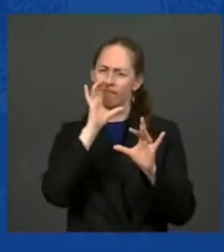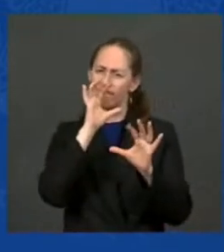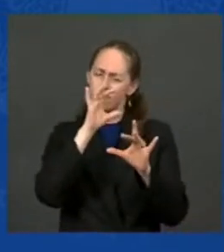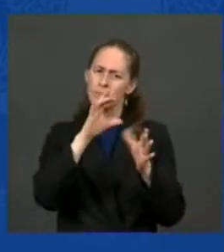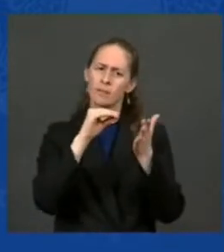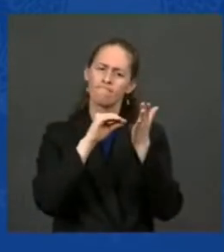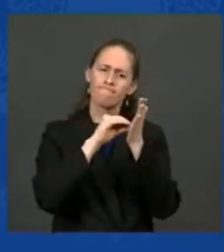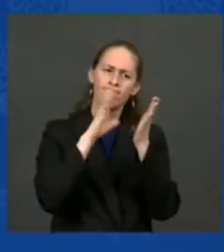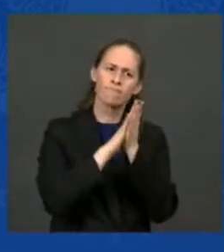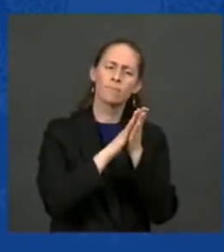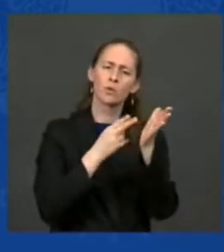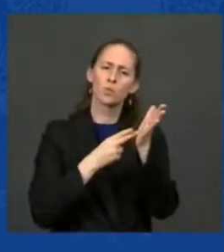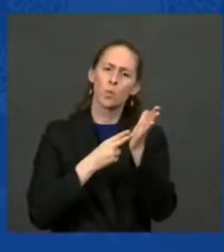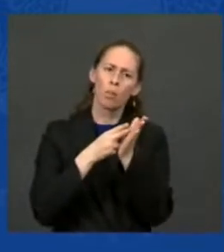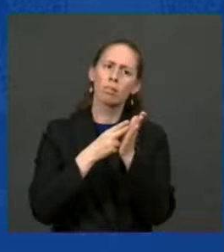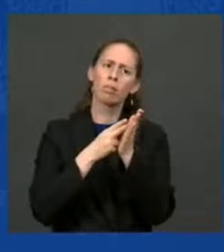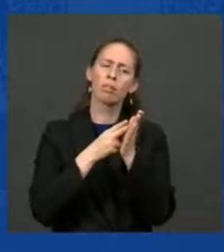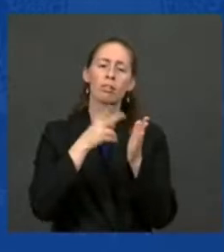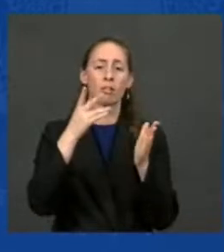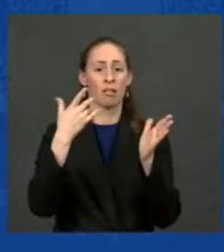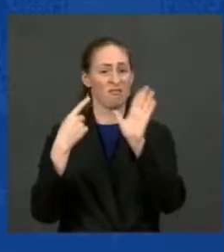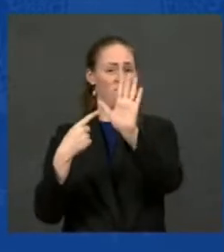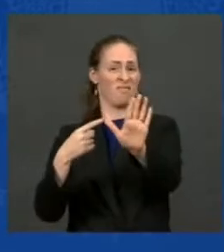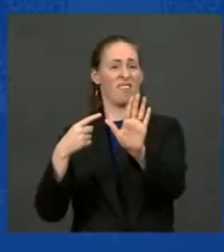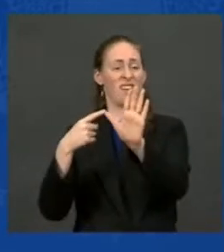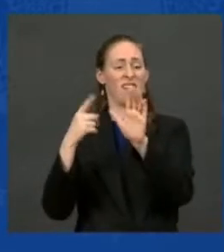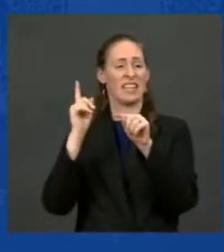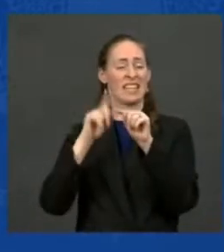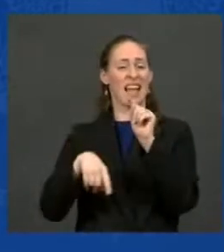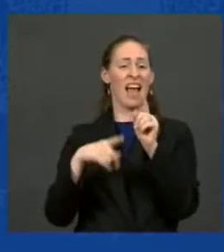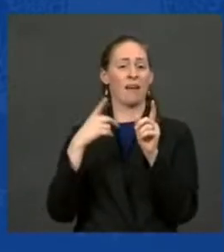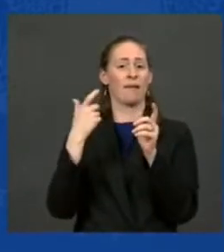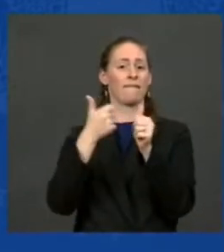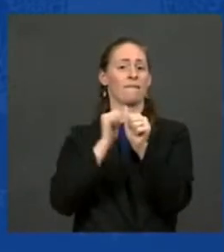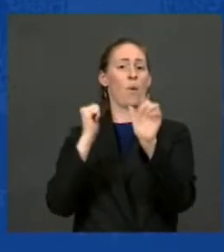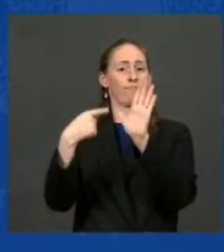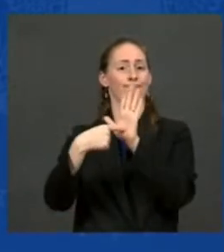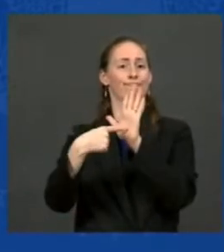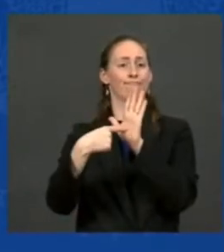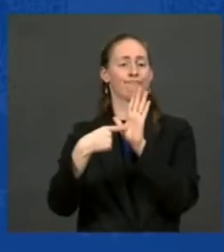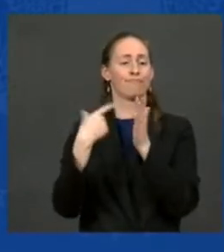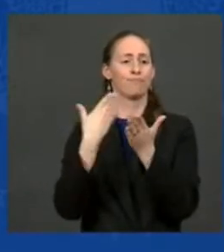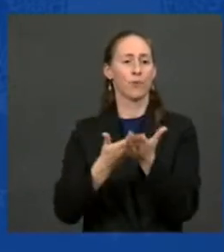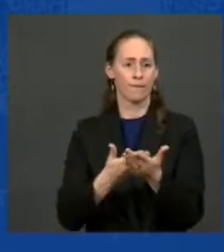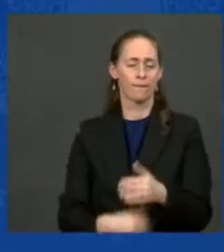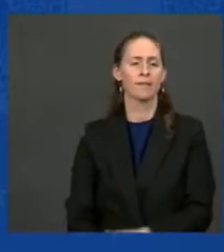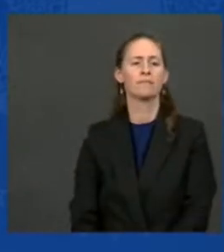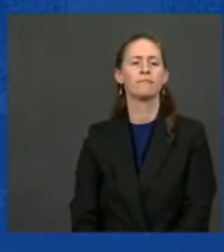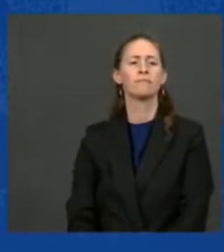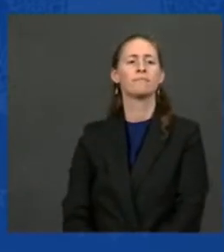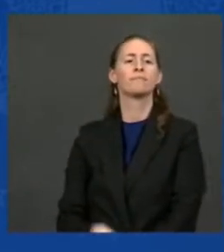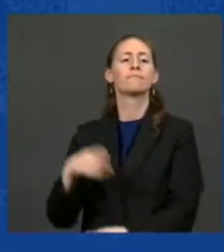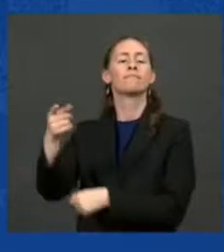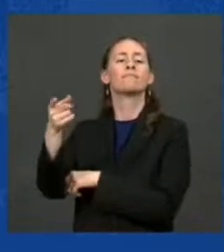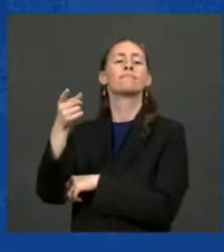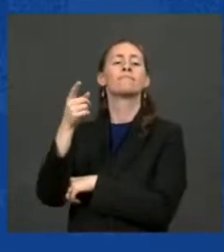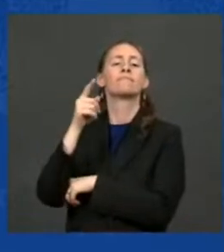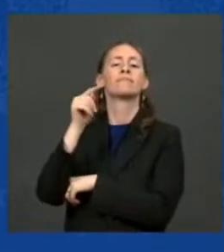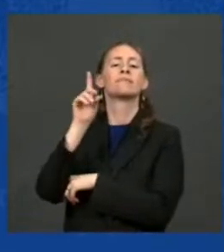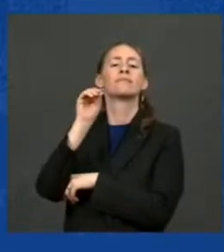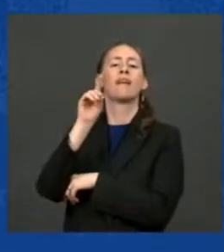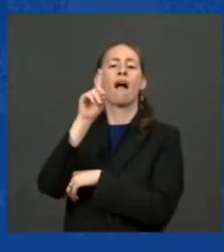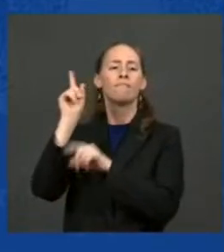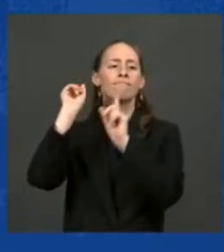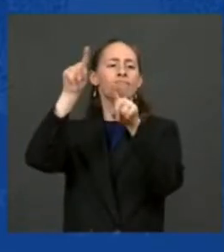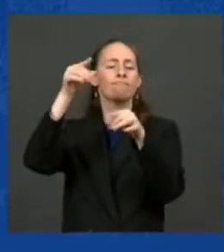never be denied. In court, Tom Dodd built a case fact by fact,